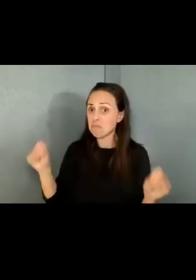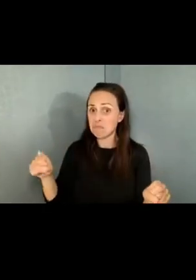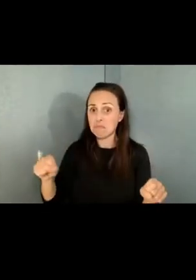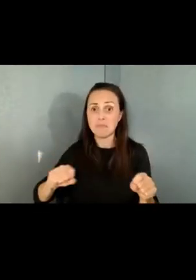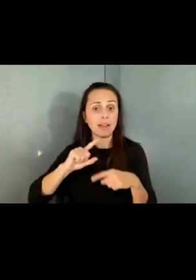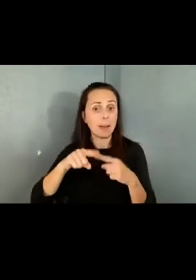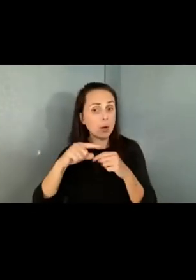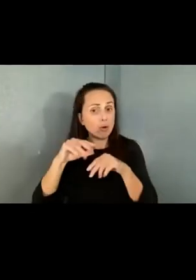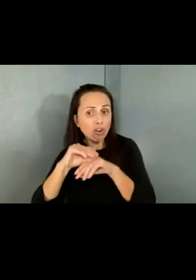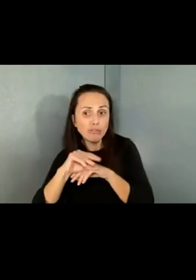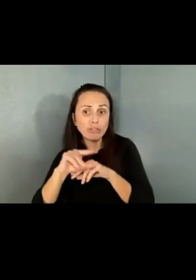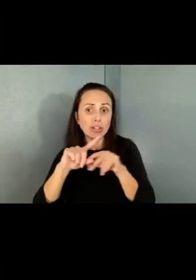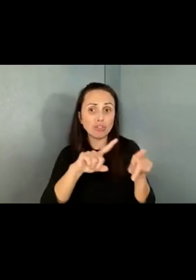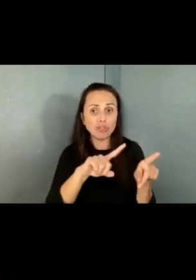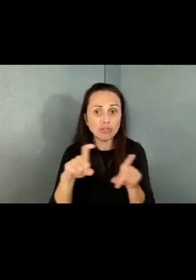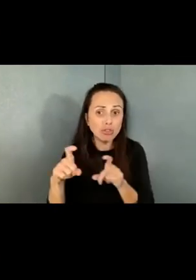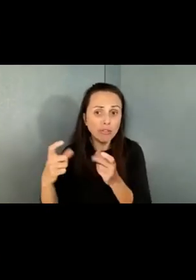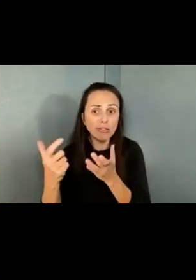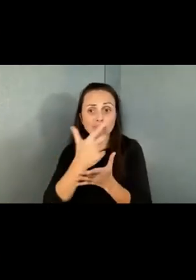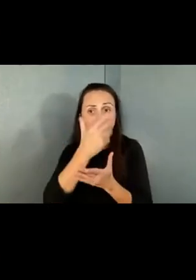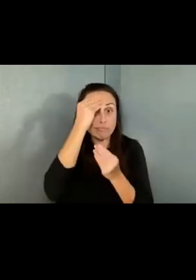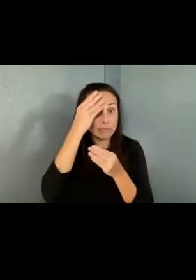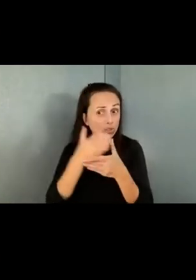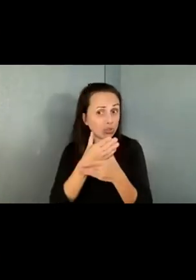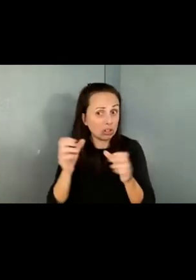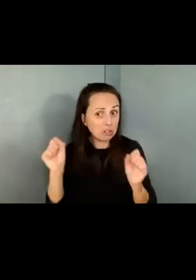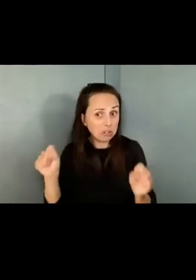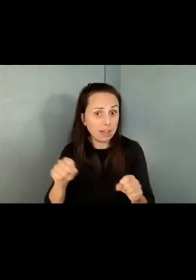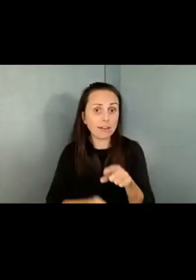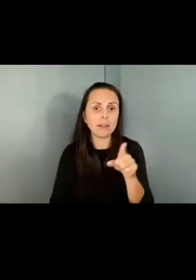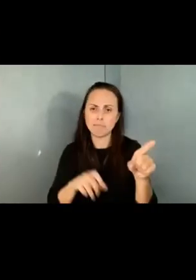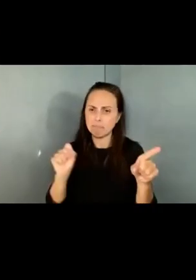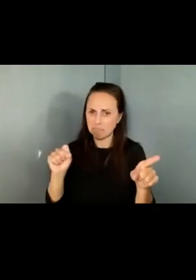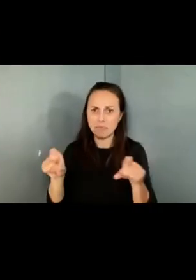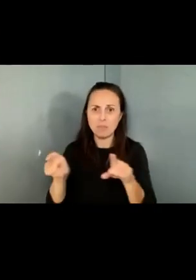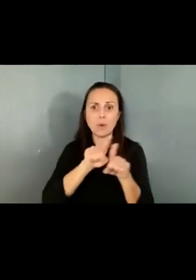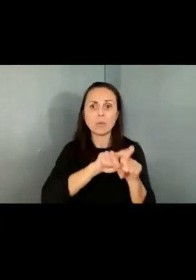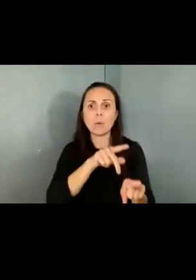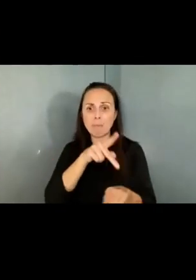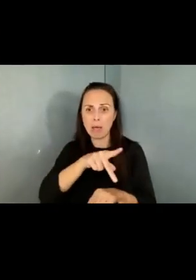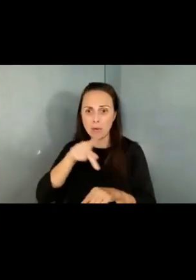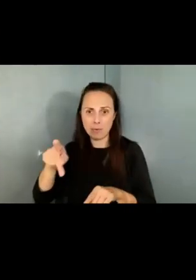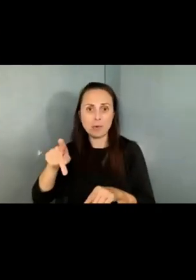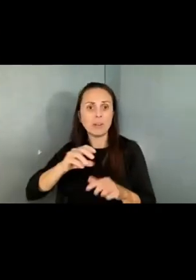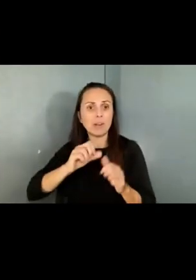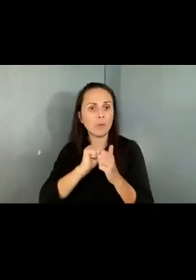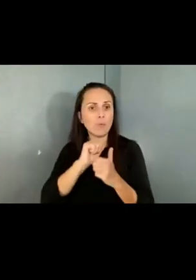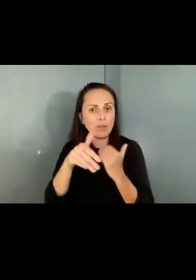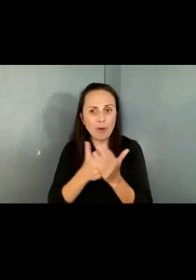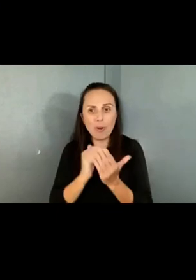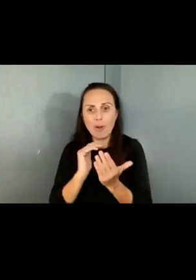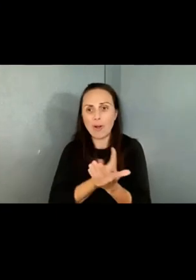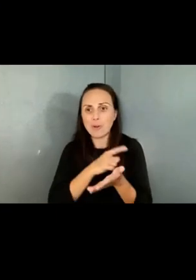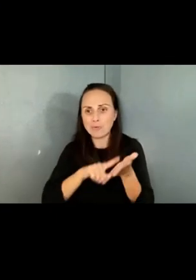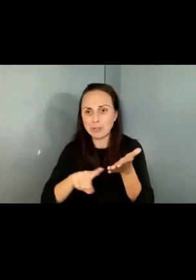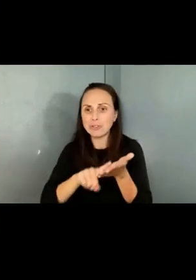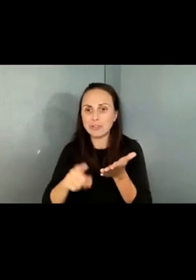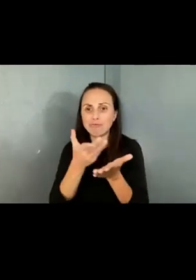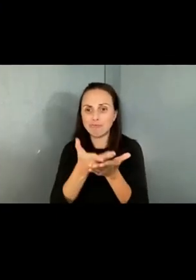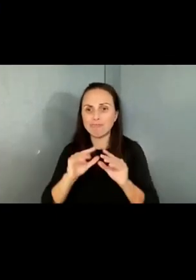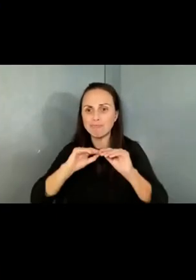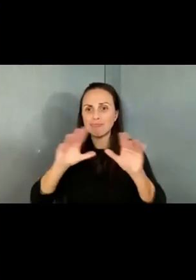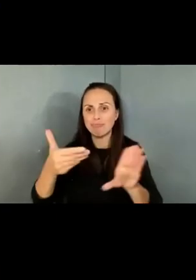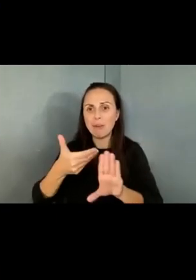the consultations and survey? That sounds good. Yeah. And also the PowerPoint, you know, with all these